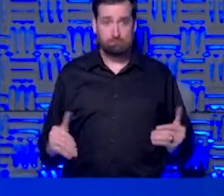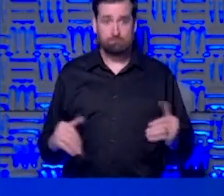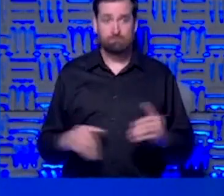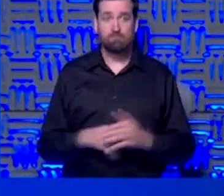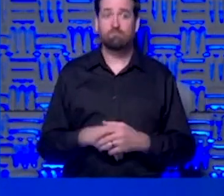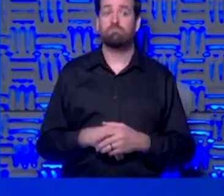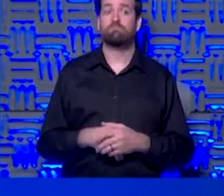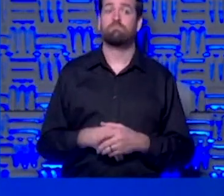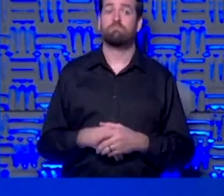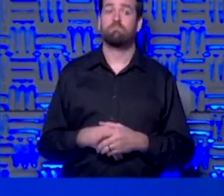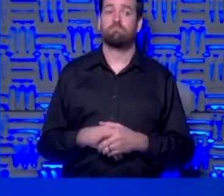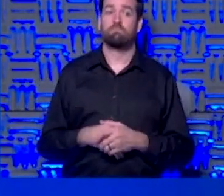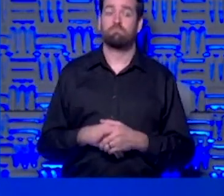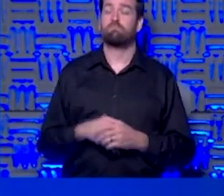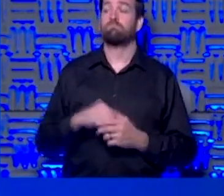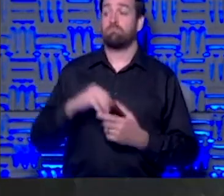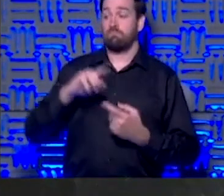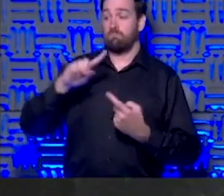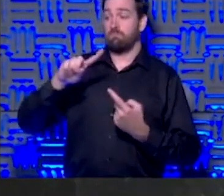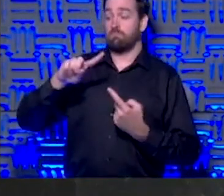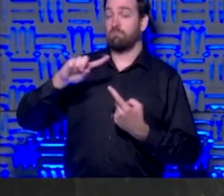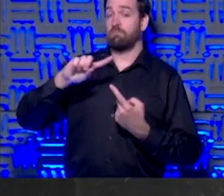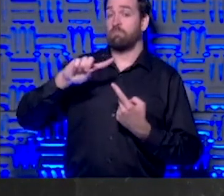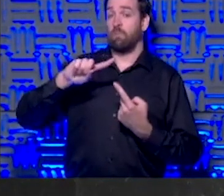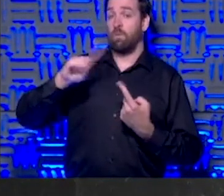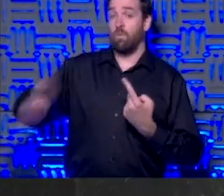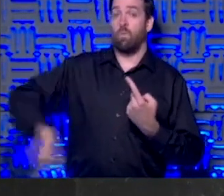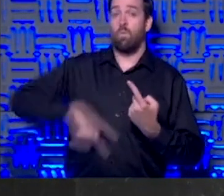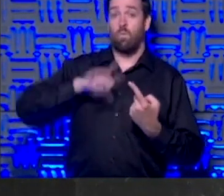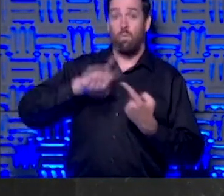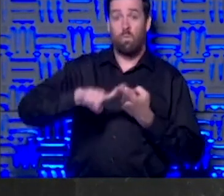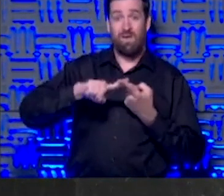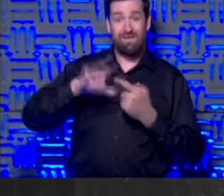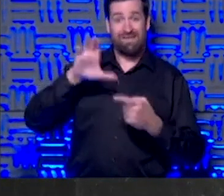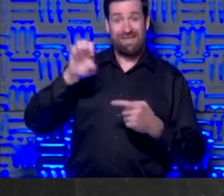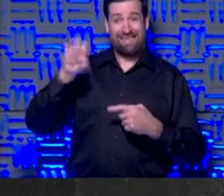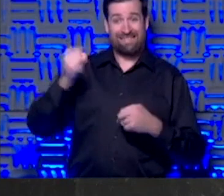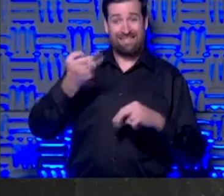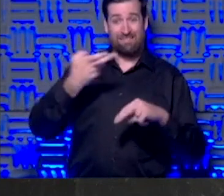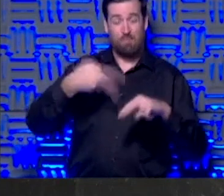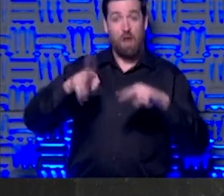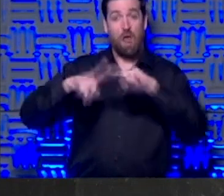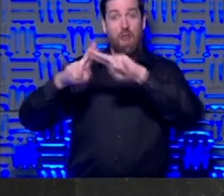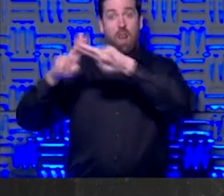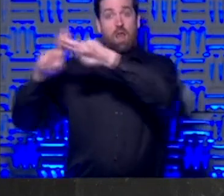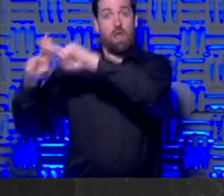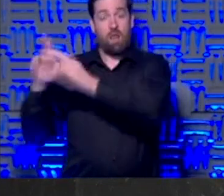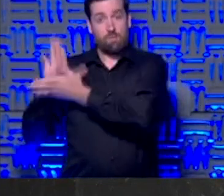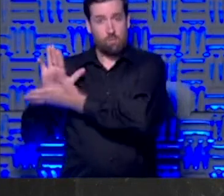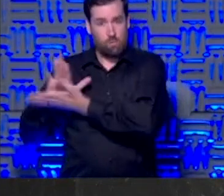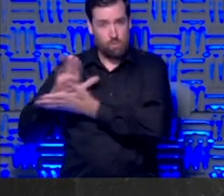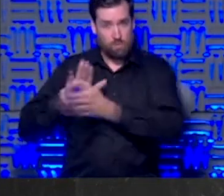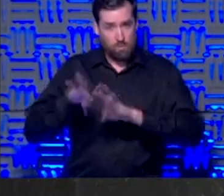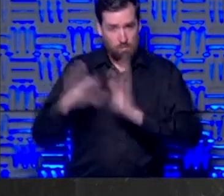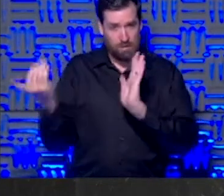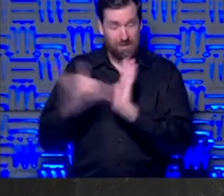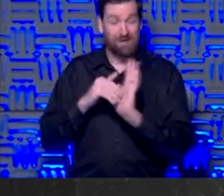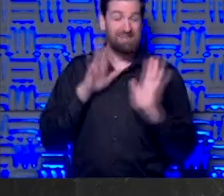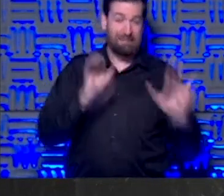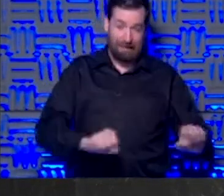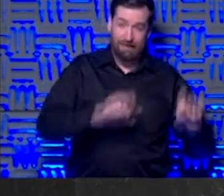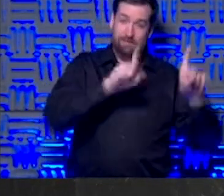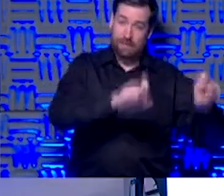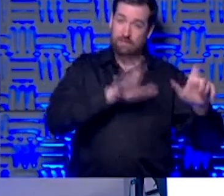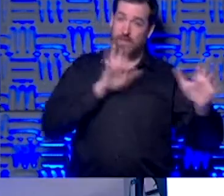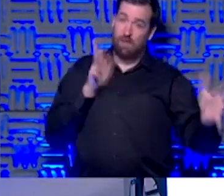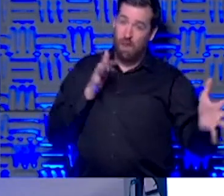can testing keep up with the increase that will come with schools back in session? Mm-hmm. What do you think? Well, as it